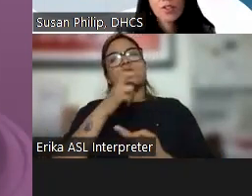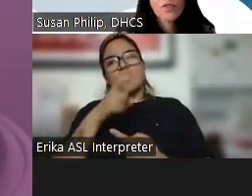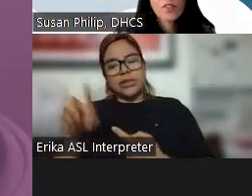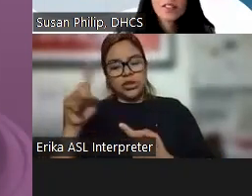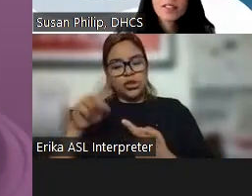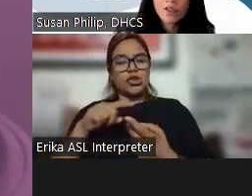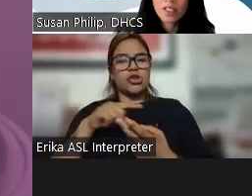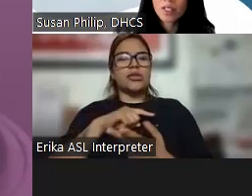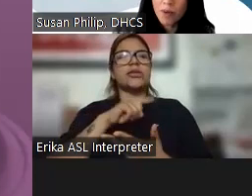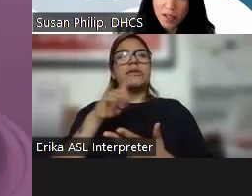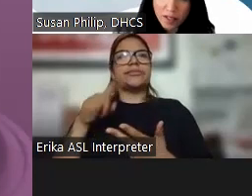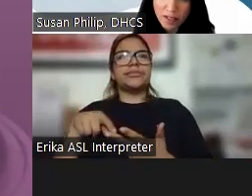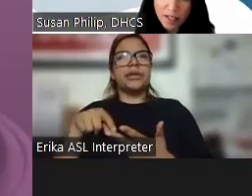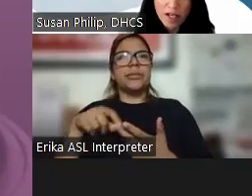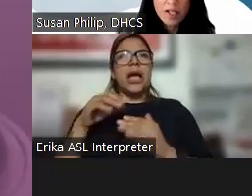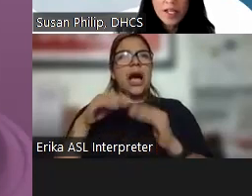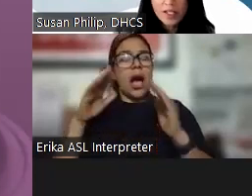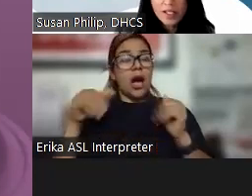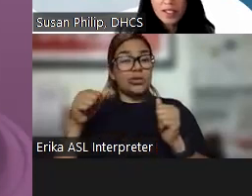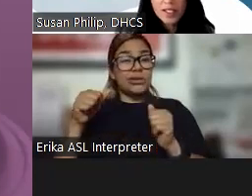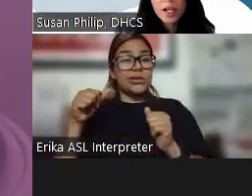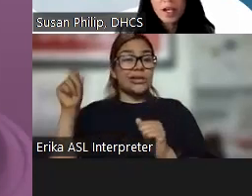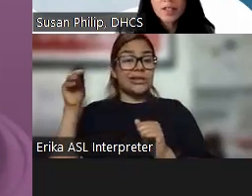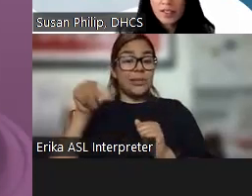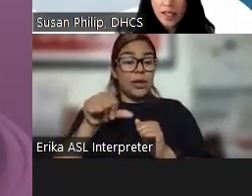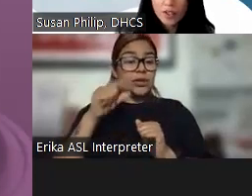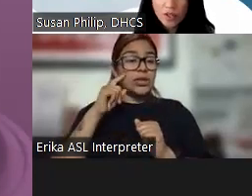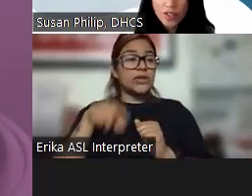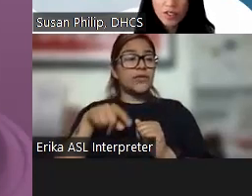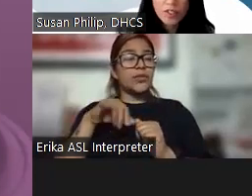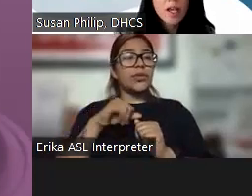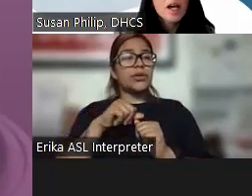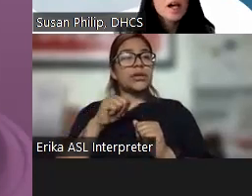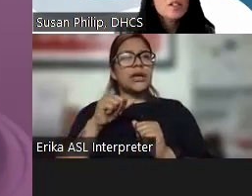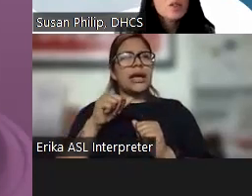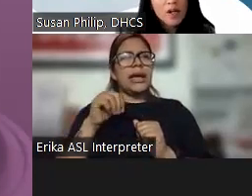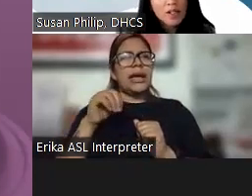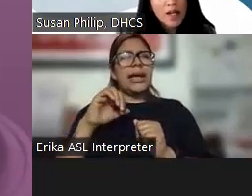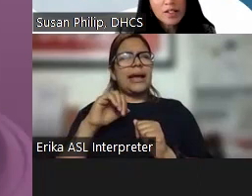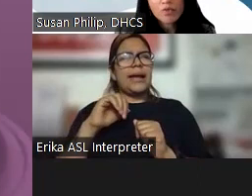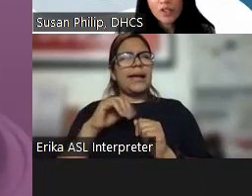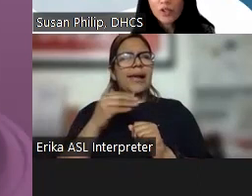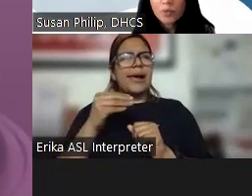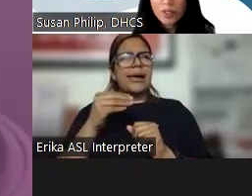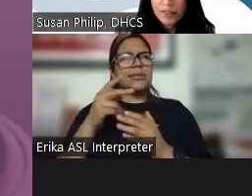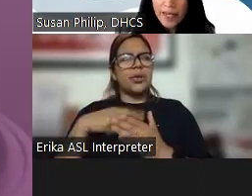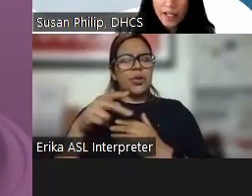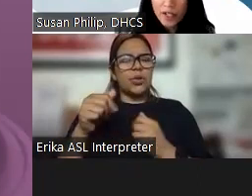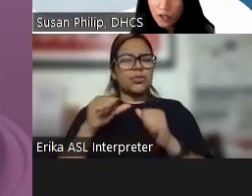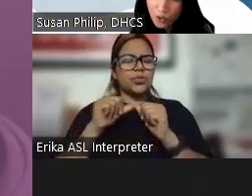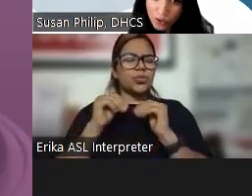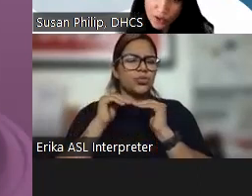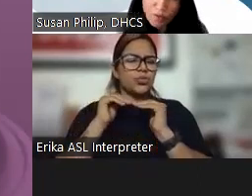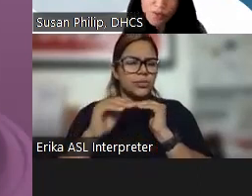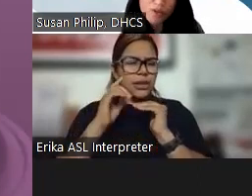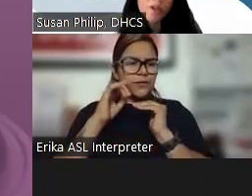navigation services, housing deposits, tenancy sustaining services, as well as recuperative care